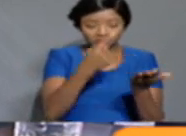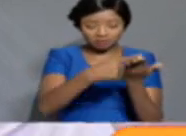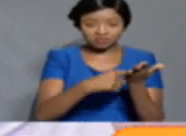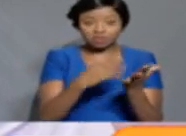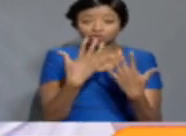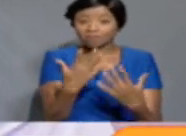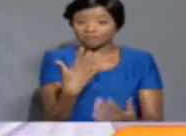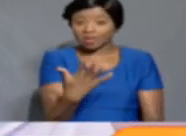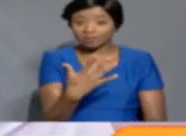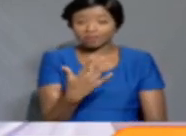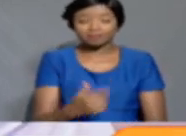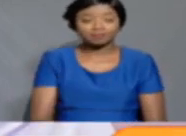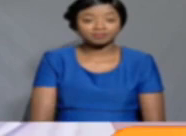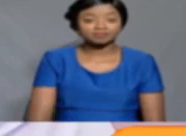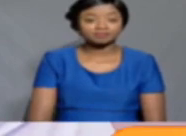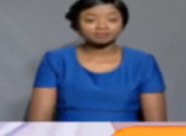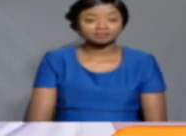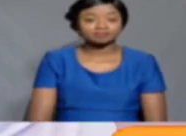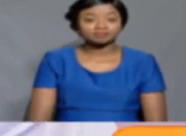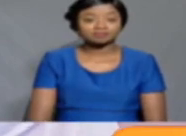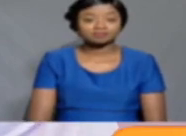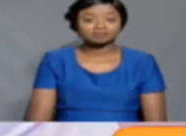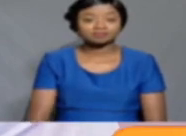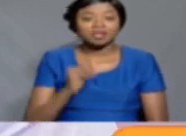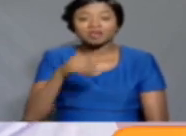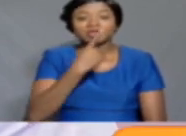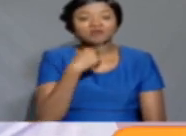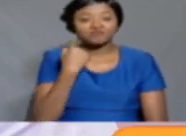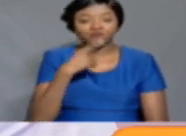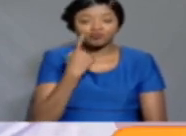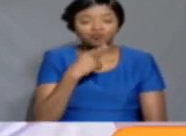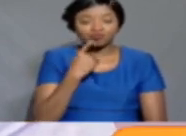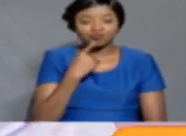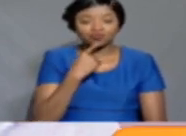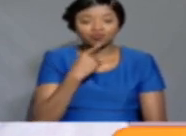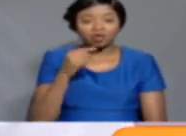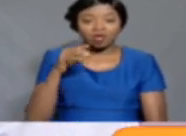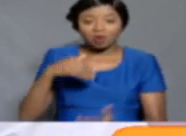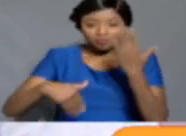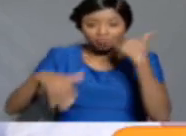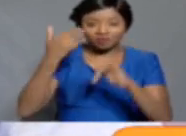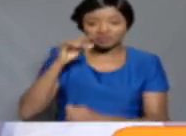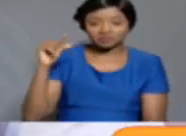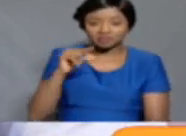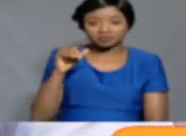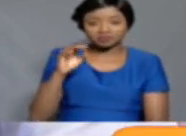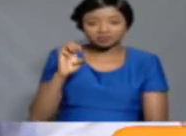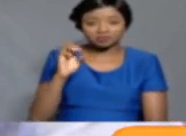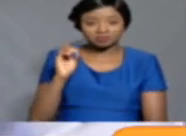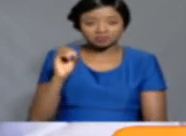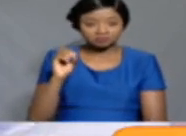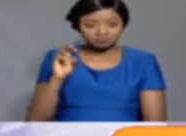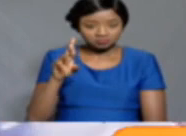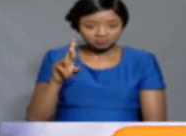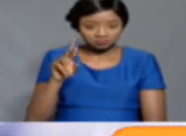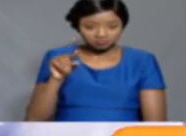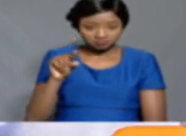paper presented by Professor George Shiwani on implementing educational policies in